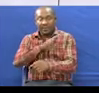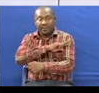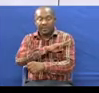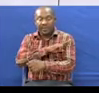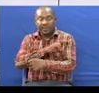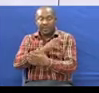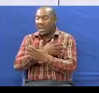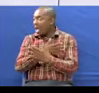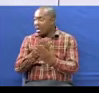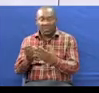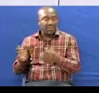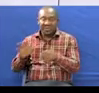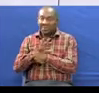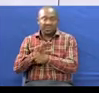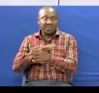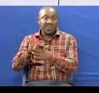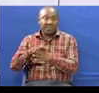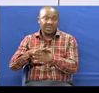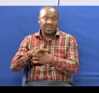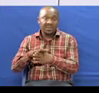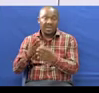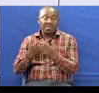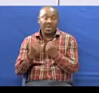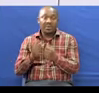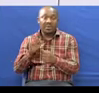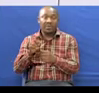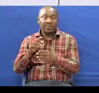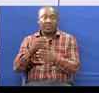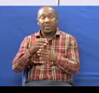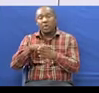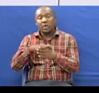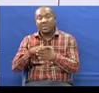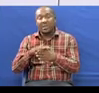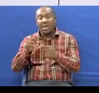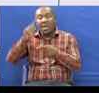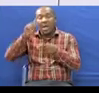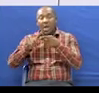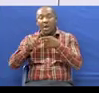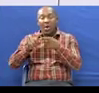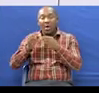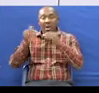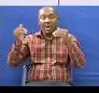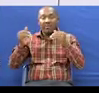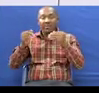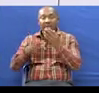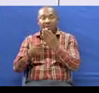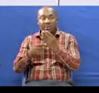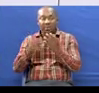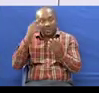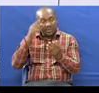they are remaining idle. Most of their resources are not fully utilized because of using low levels